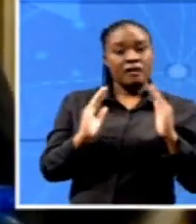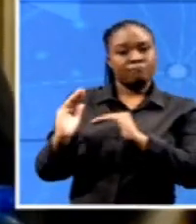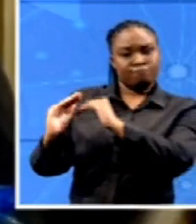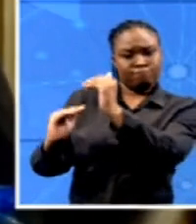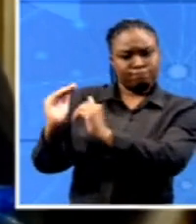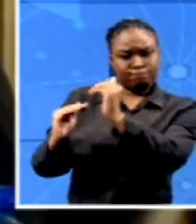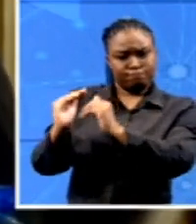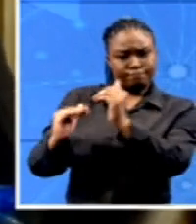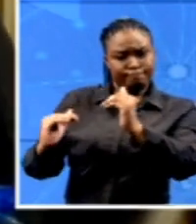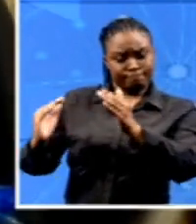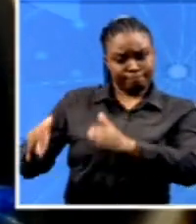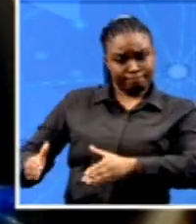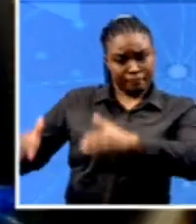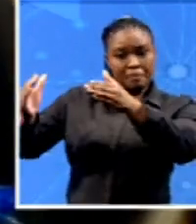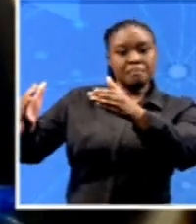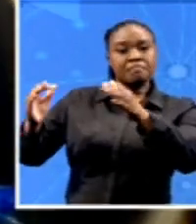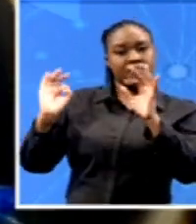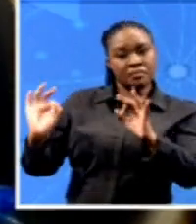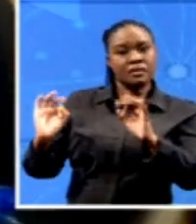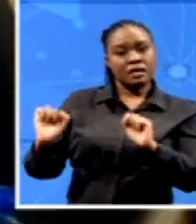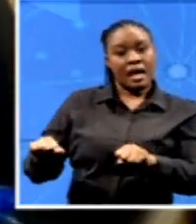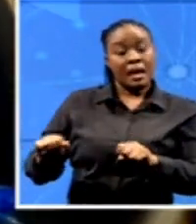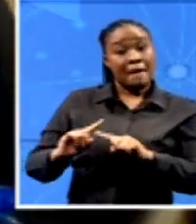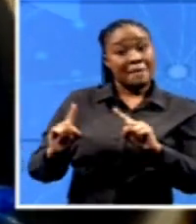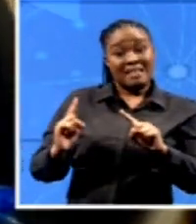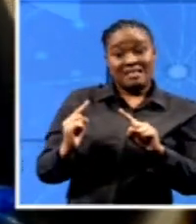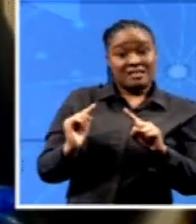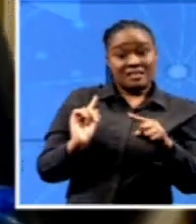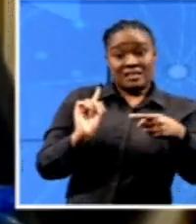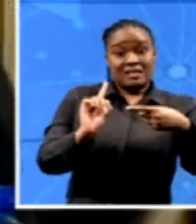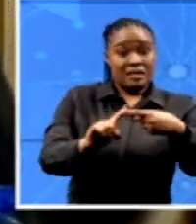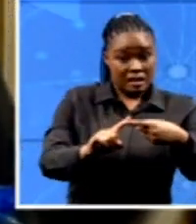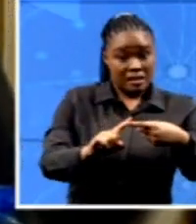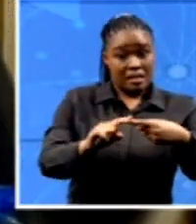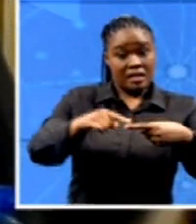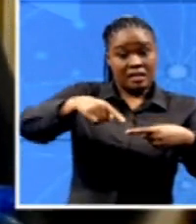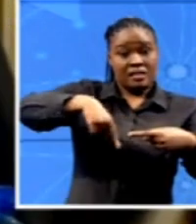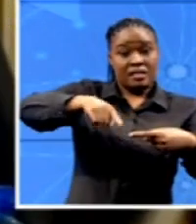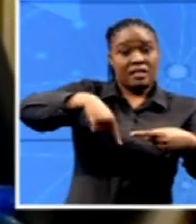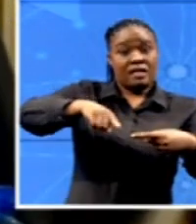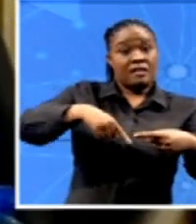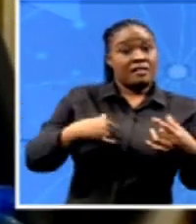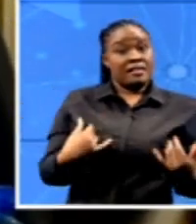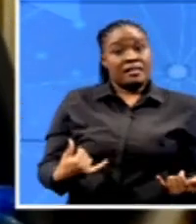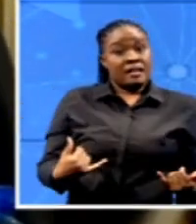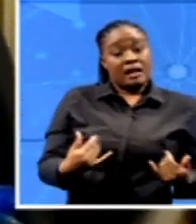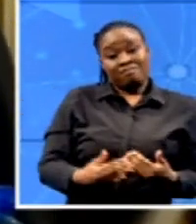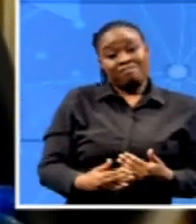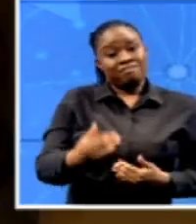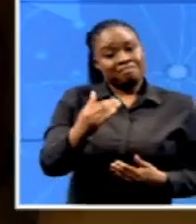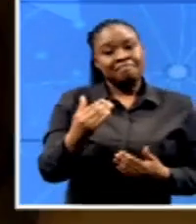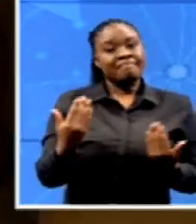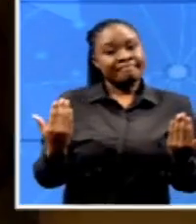So until that gap is bridged, there will be a risk of load